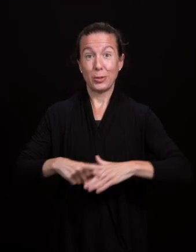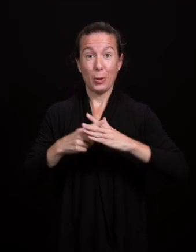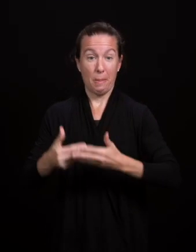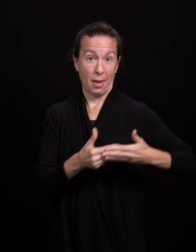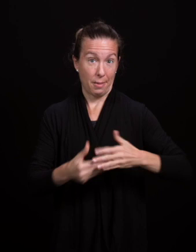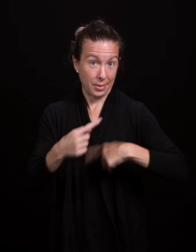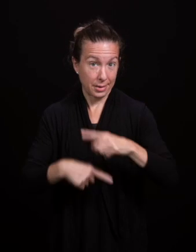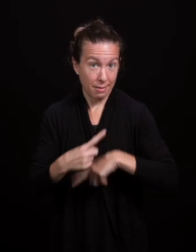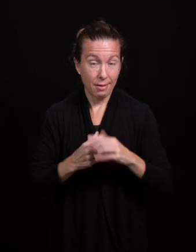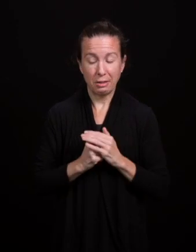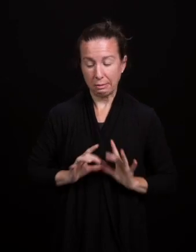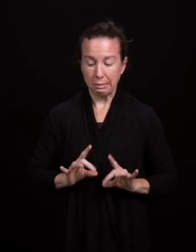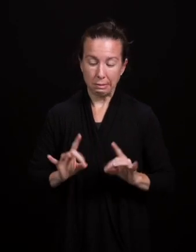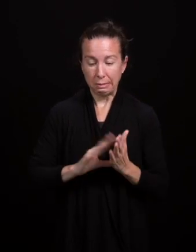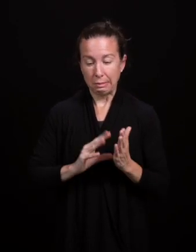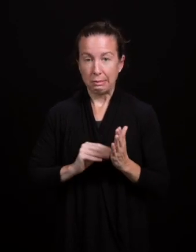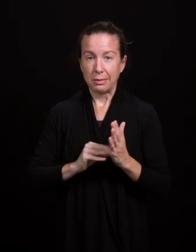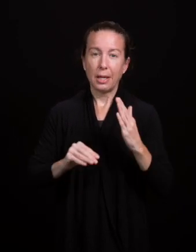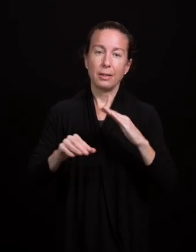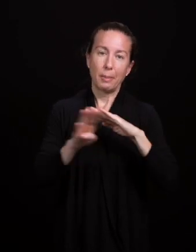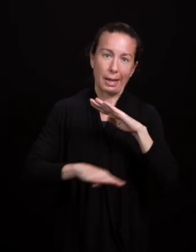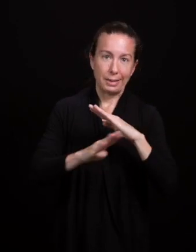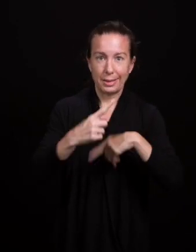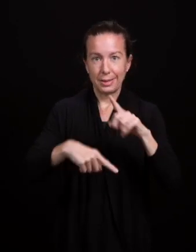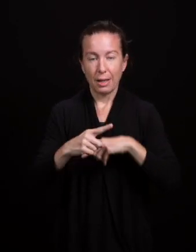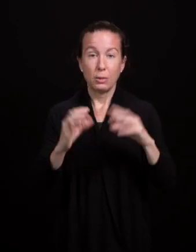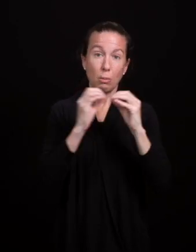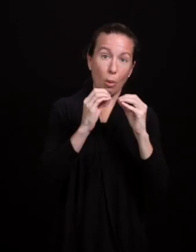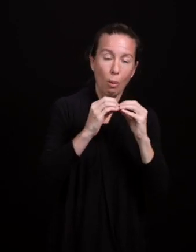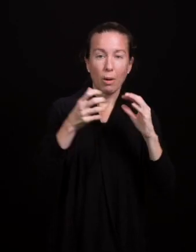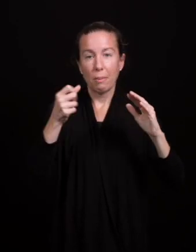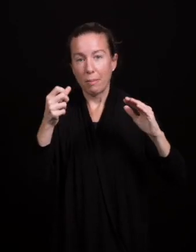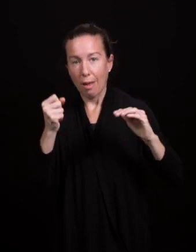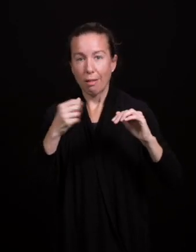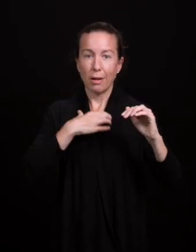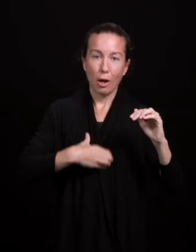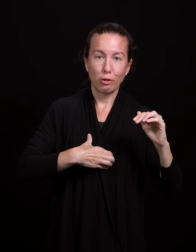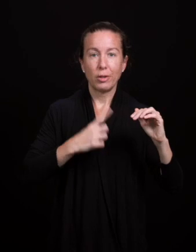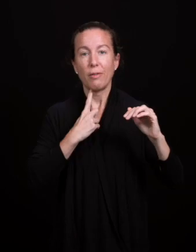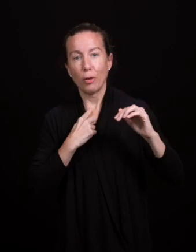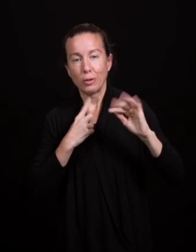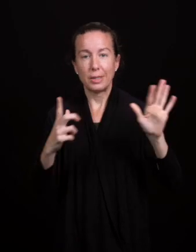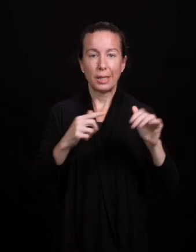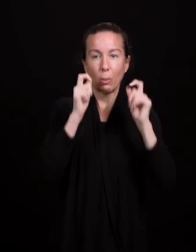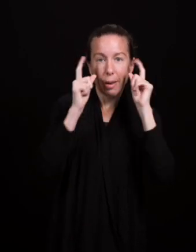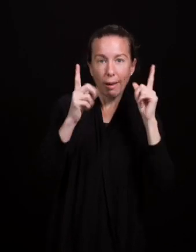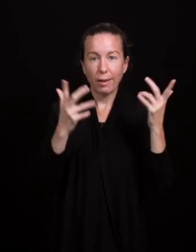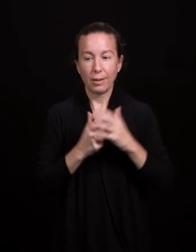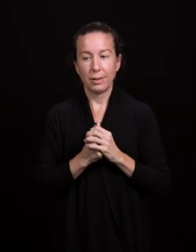sign, with just basic things, more milk, hungry, thirsty,